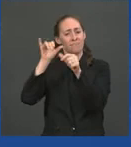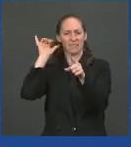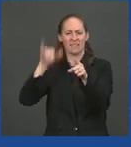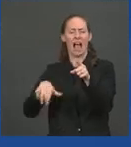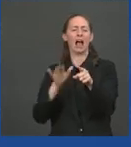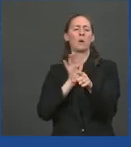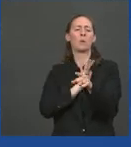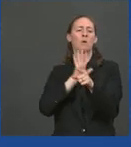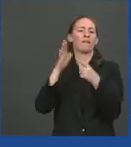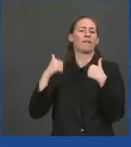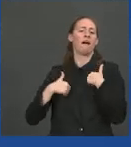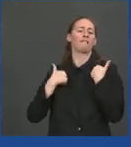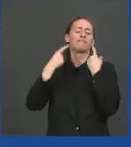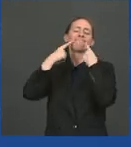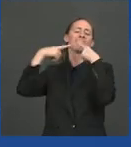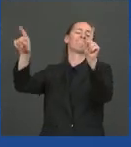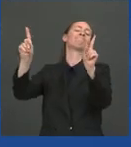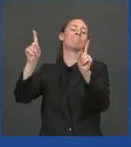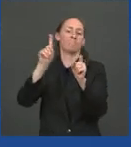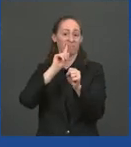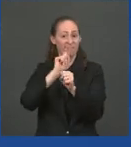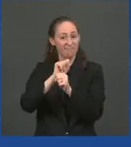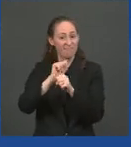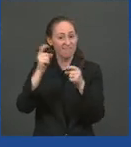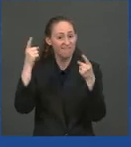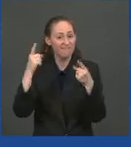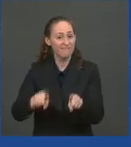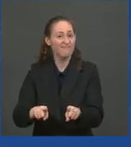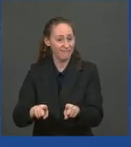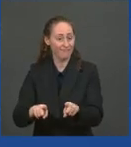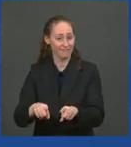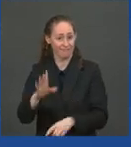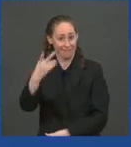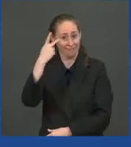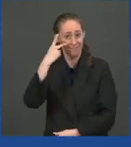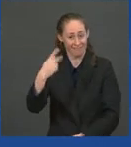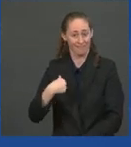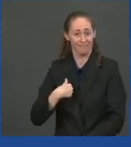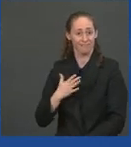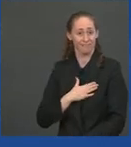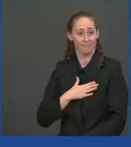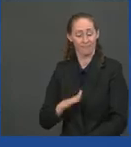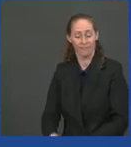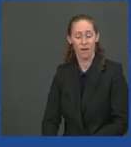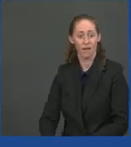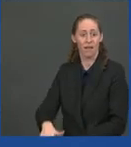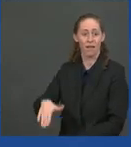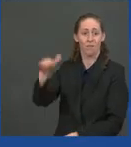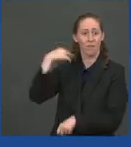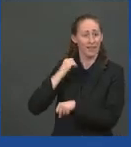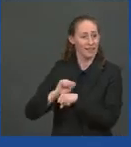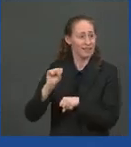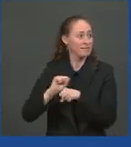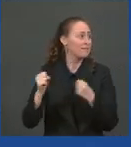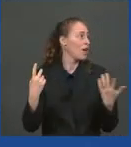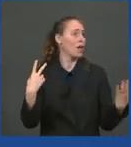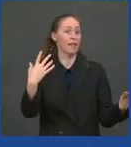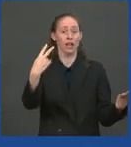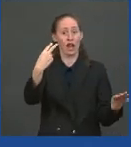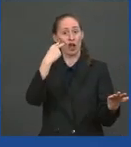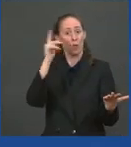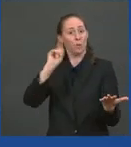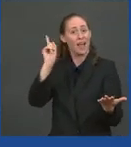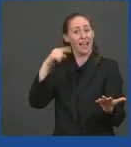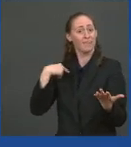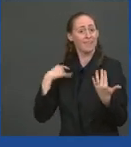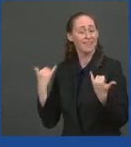man, as I said, I've done that my whole life, and I'm in the White House, and this is awesome. Can never